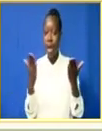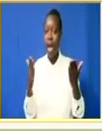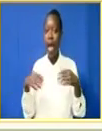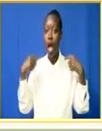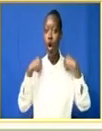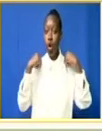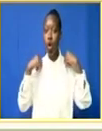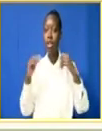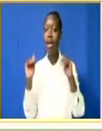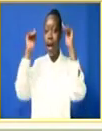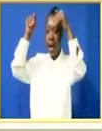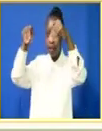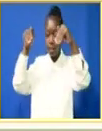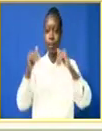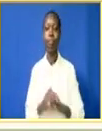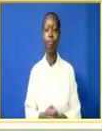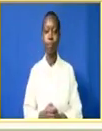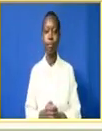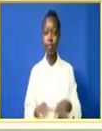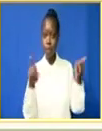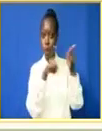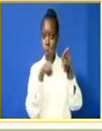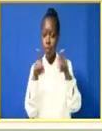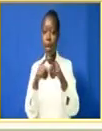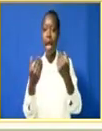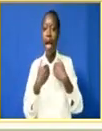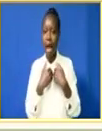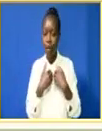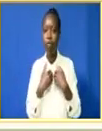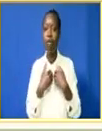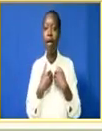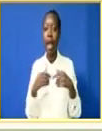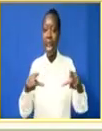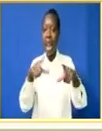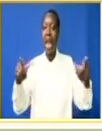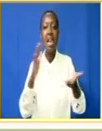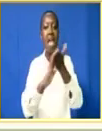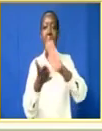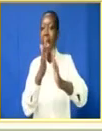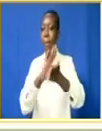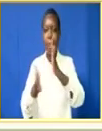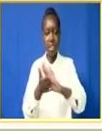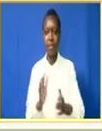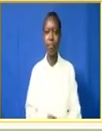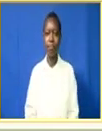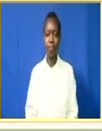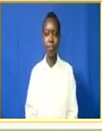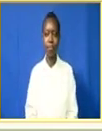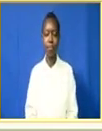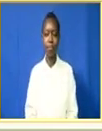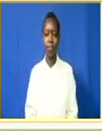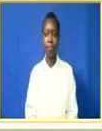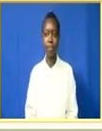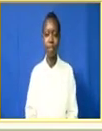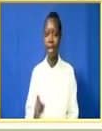drop water in droplet forms. Mm-hmm. We also have open areas without ground cover crops. Yeah.